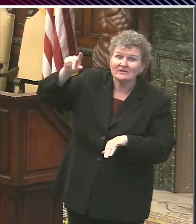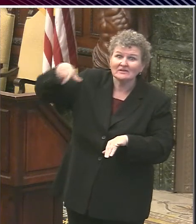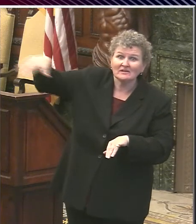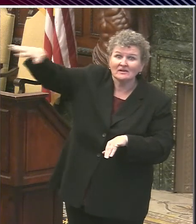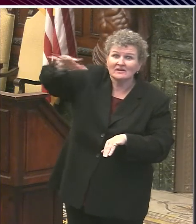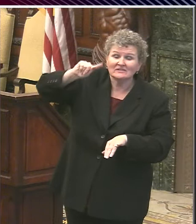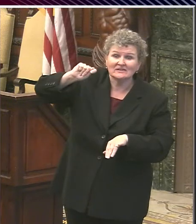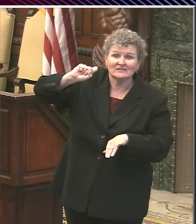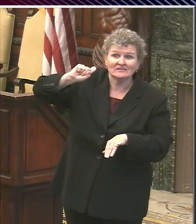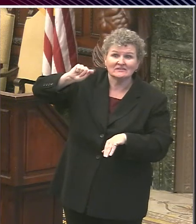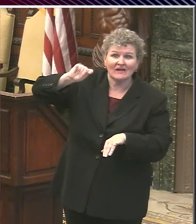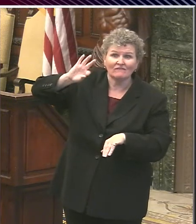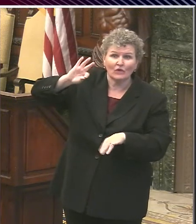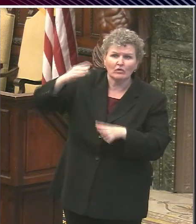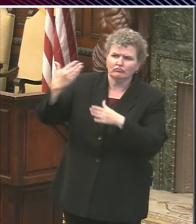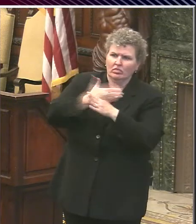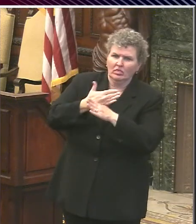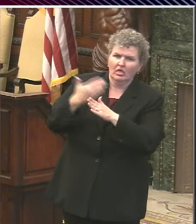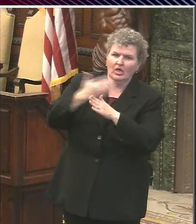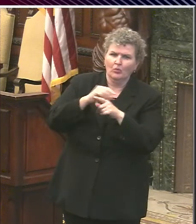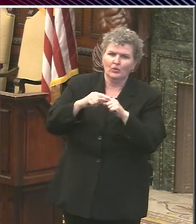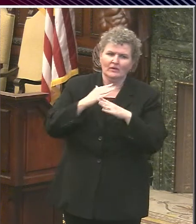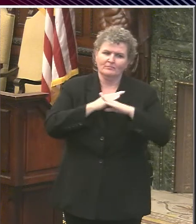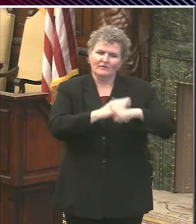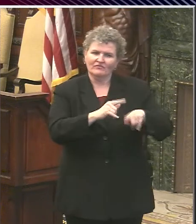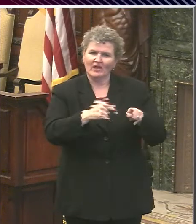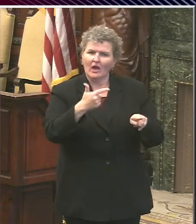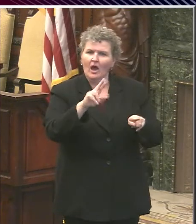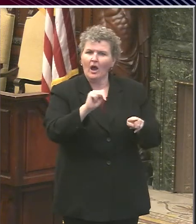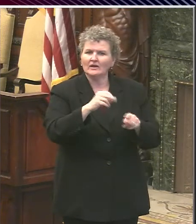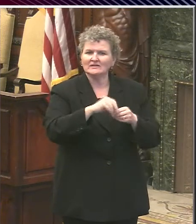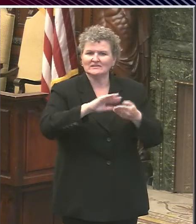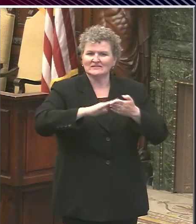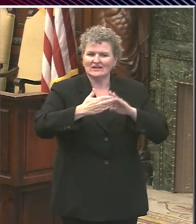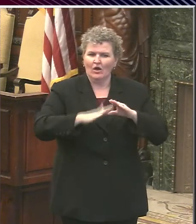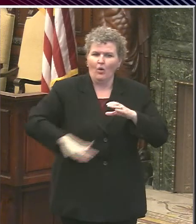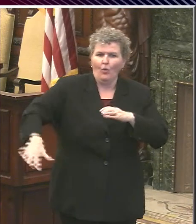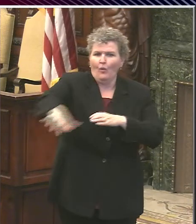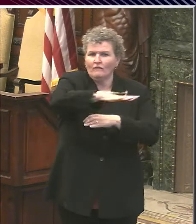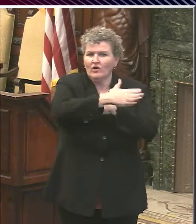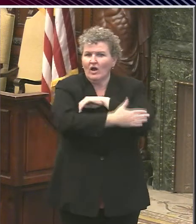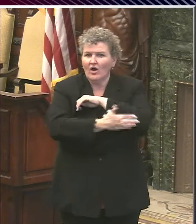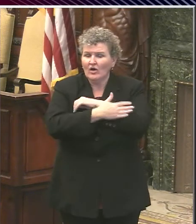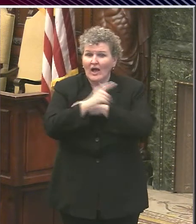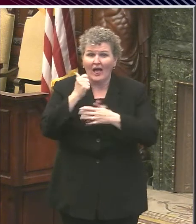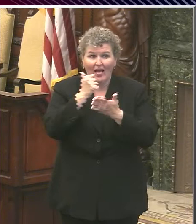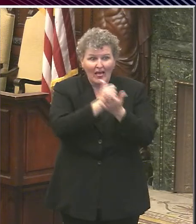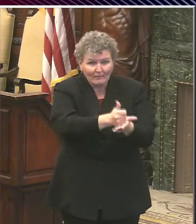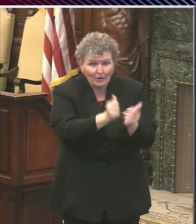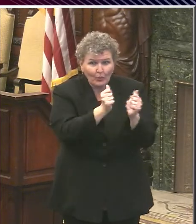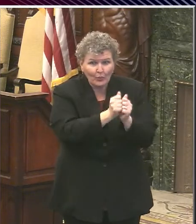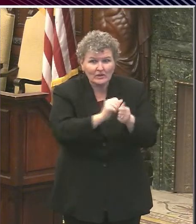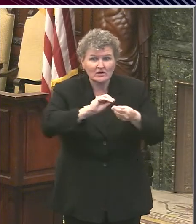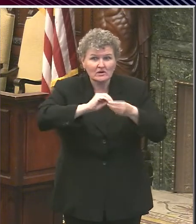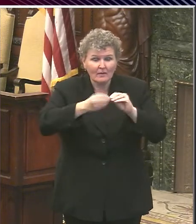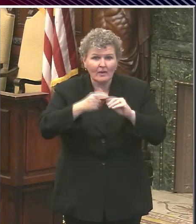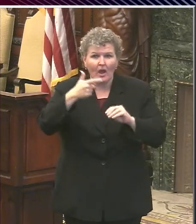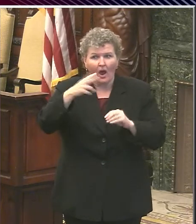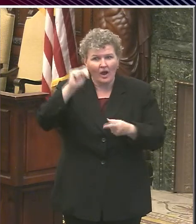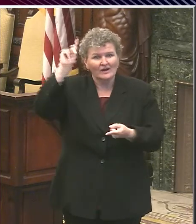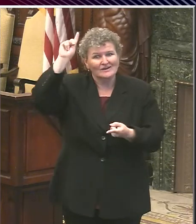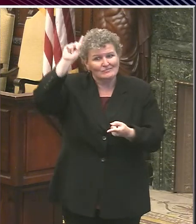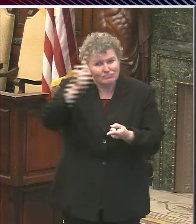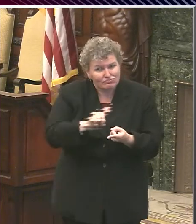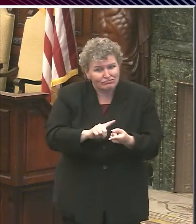the flow of illegal guns into cities across the country. With that kind of help, we can tamp down the number of guns. As I said, we took 488